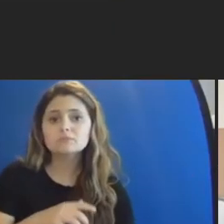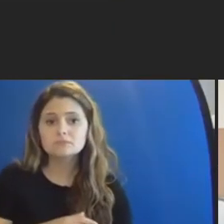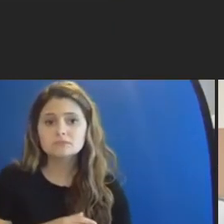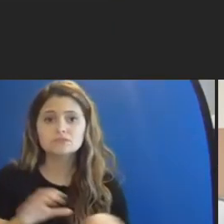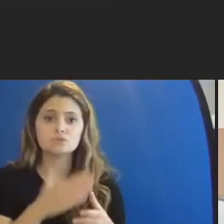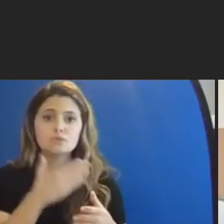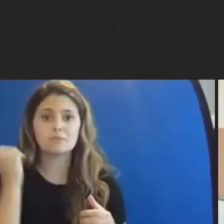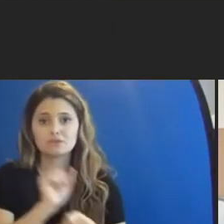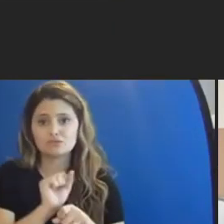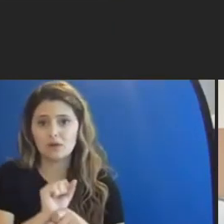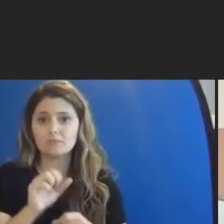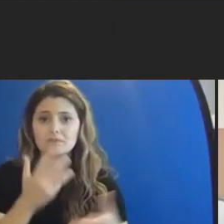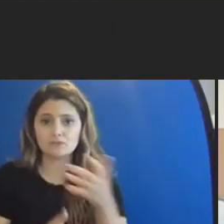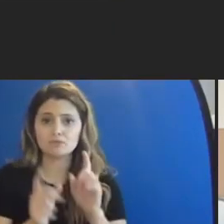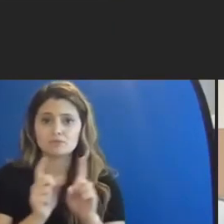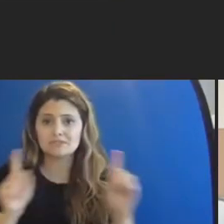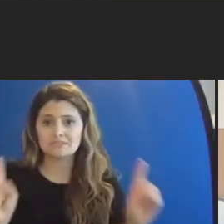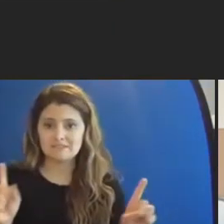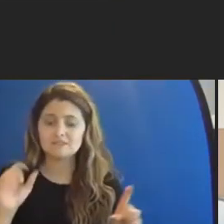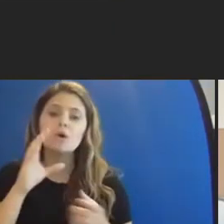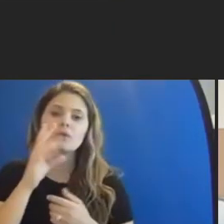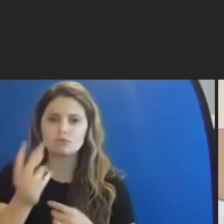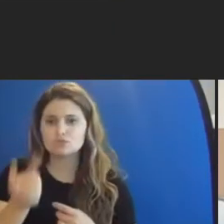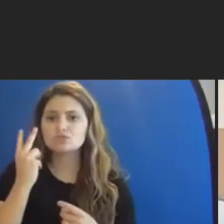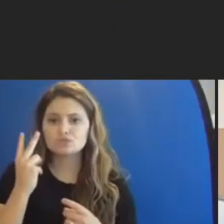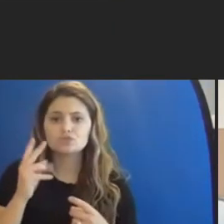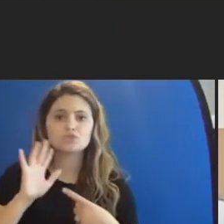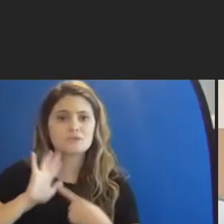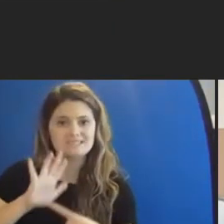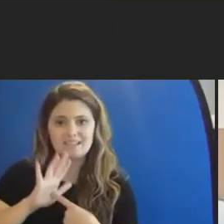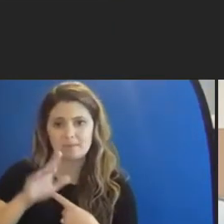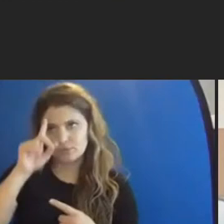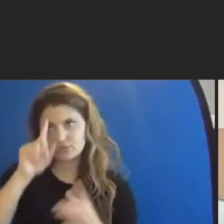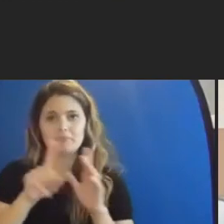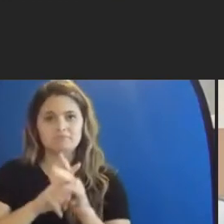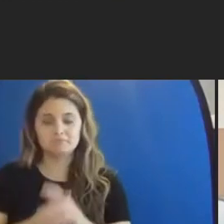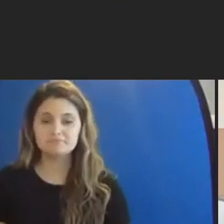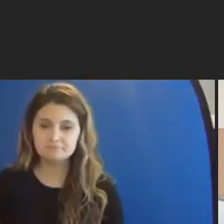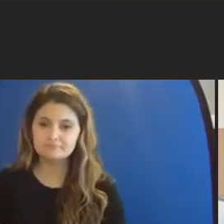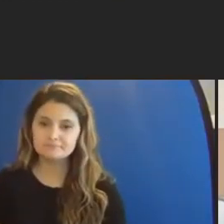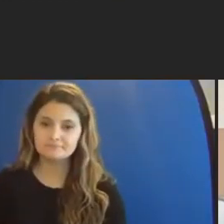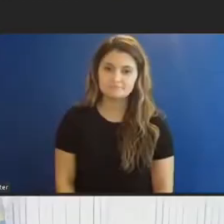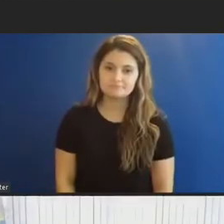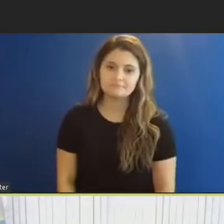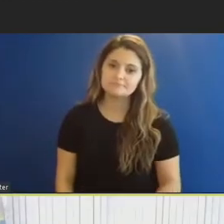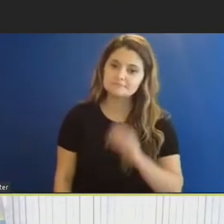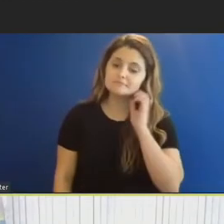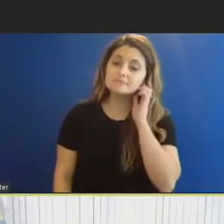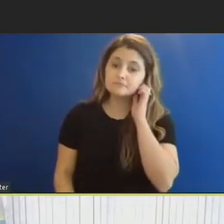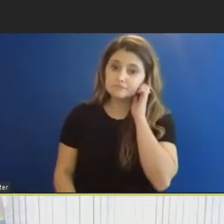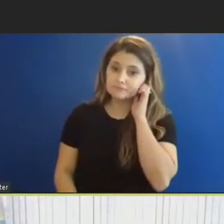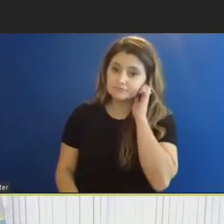better job of social distancing. So those are just two examples that come to mind right away.